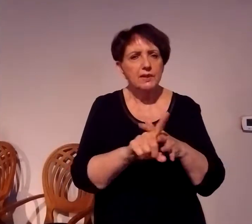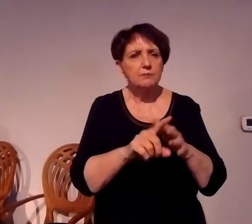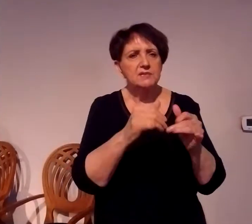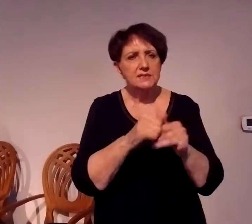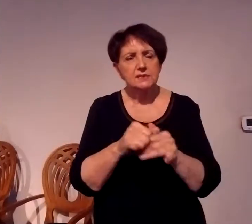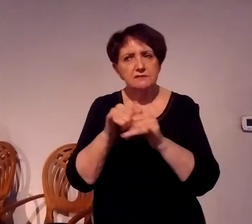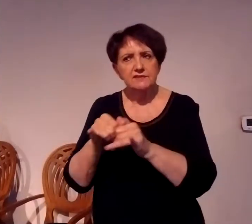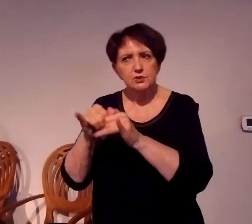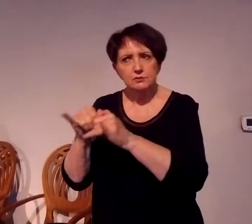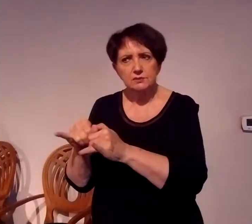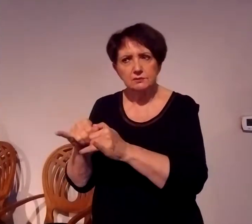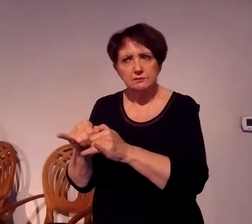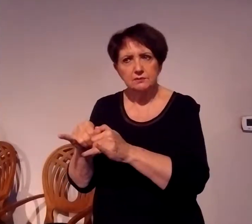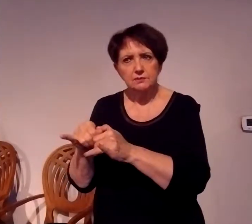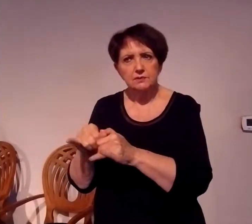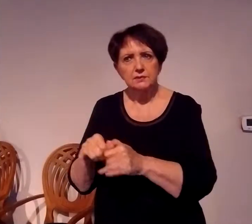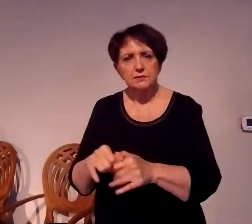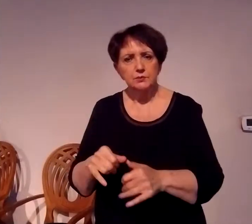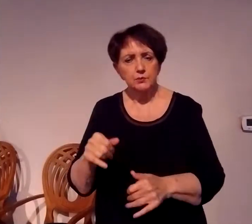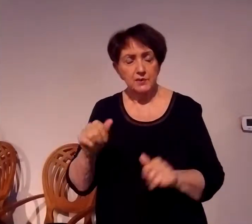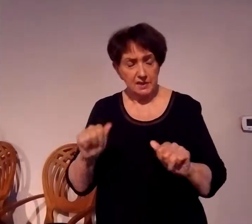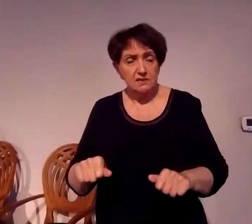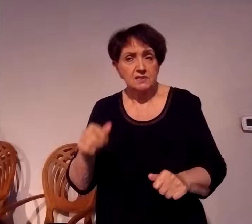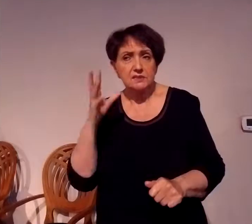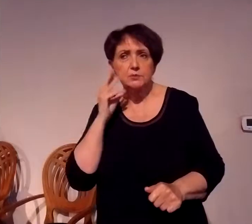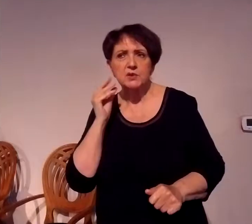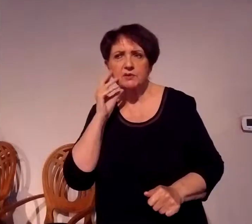And that we can experience that.